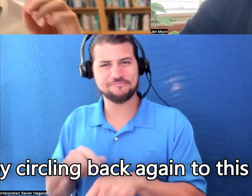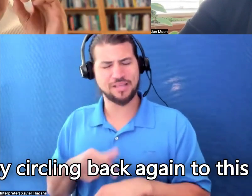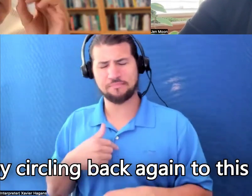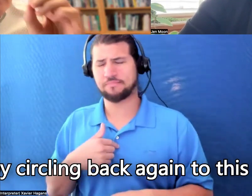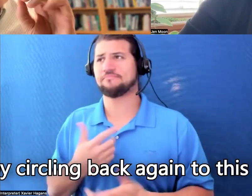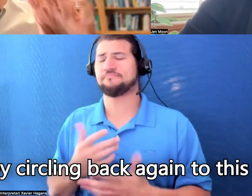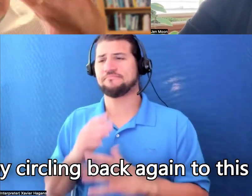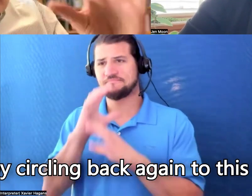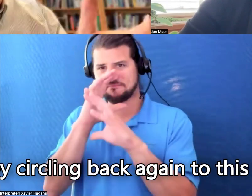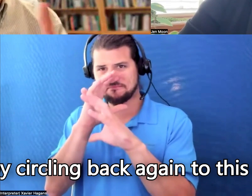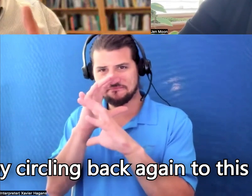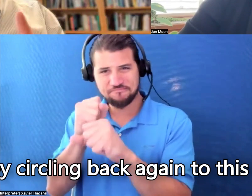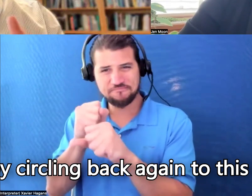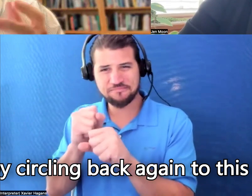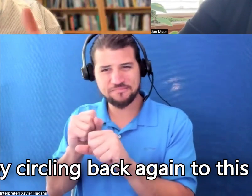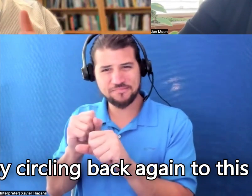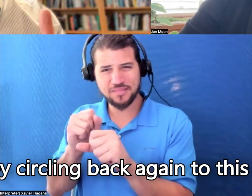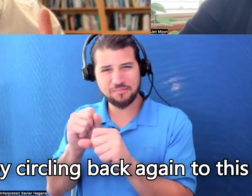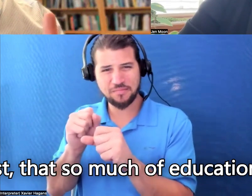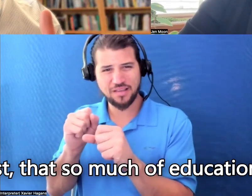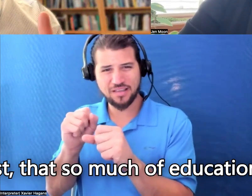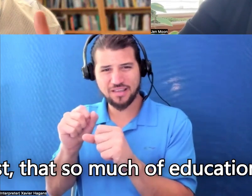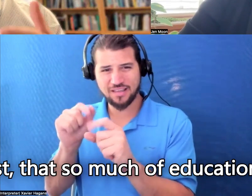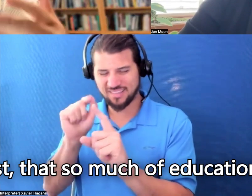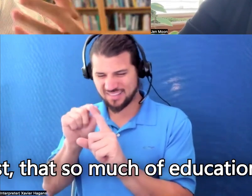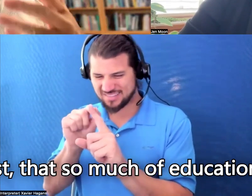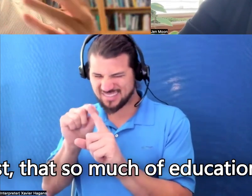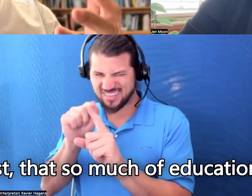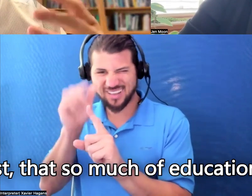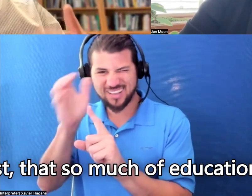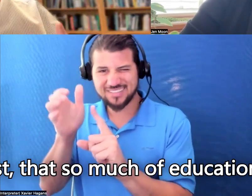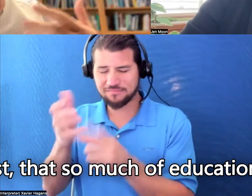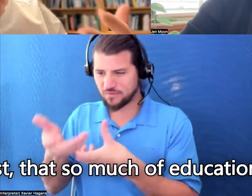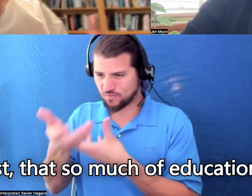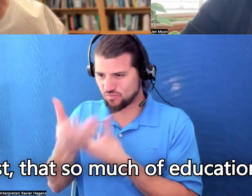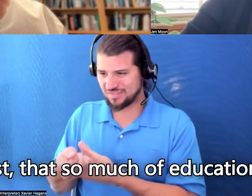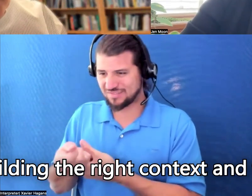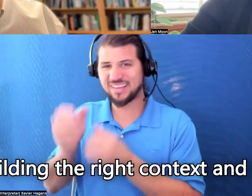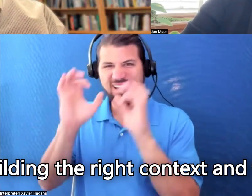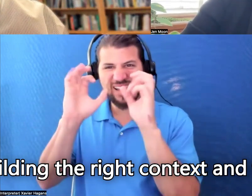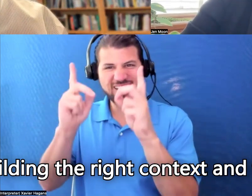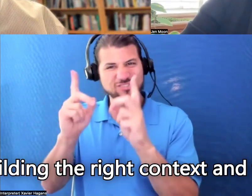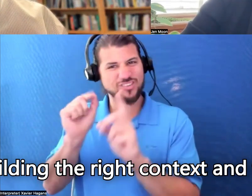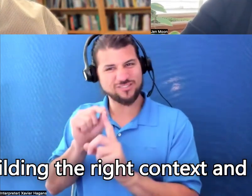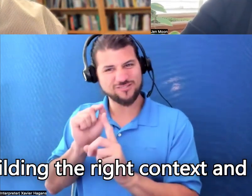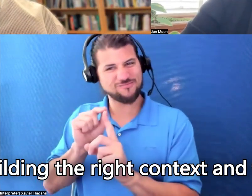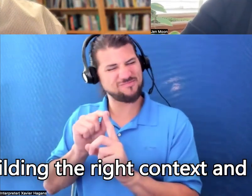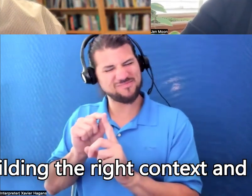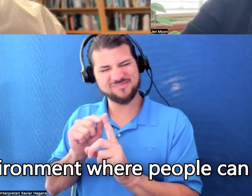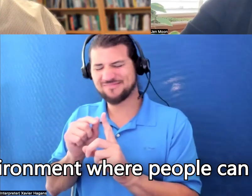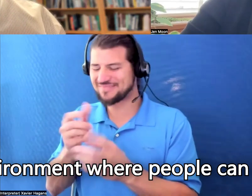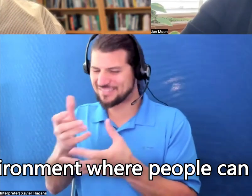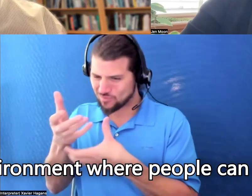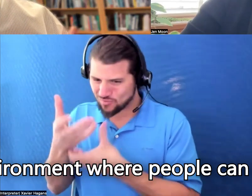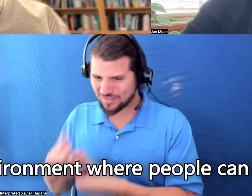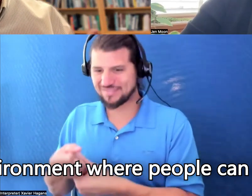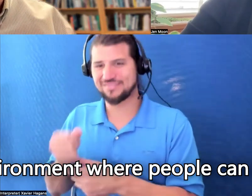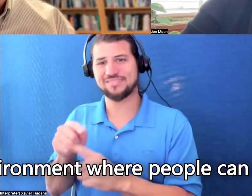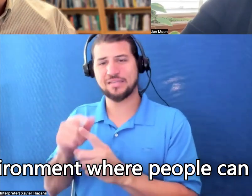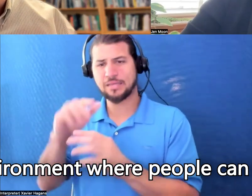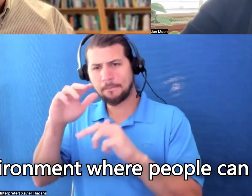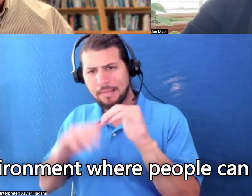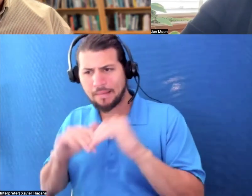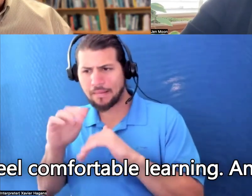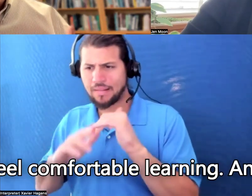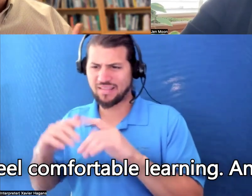by circling back again to this idea of trust, that so much of education rests on building the right context and the right environment where people